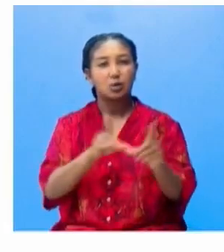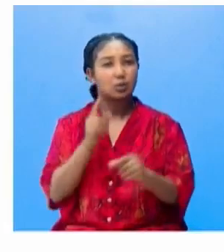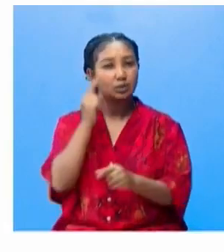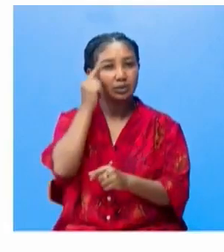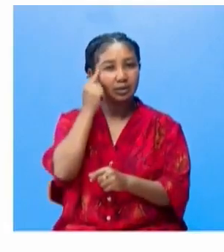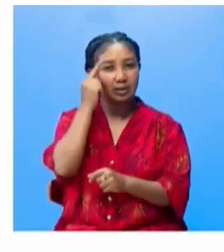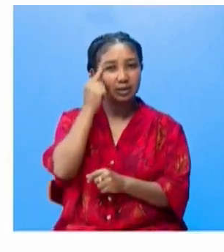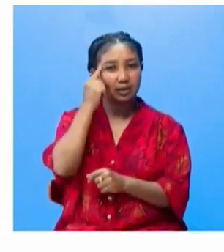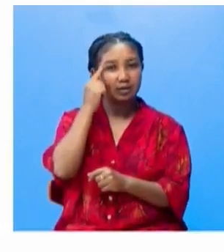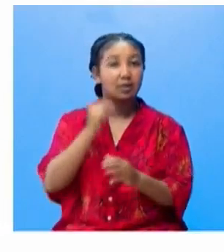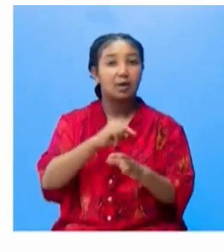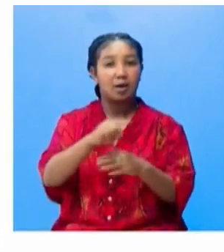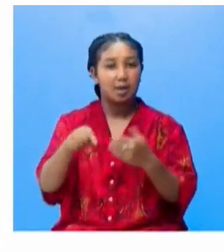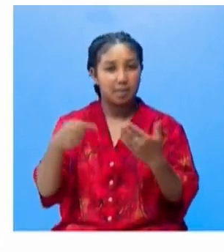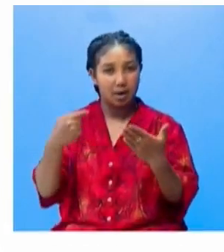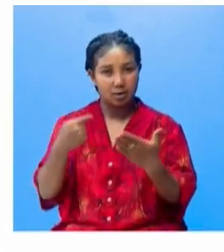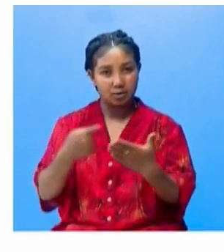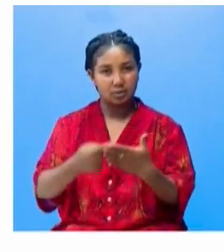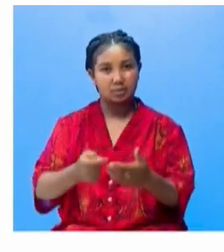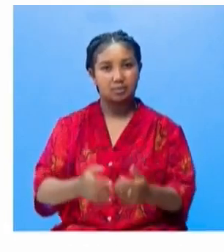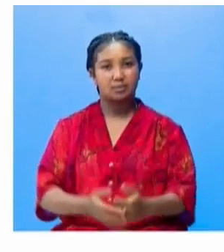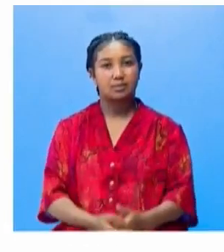think about